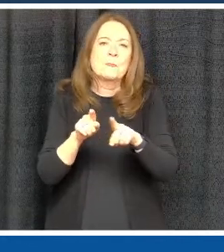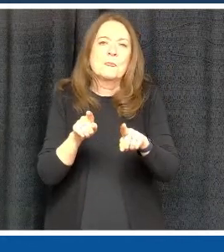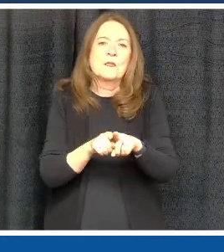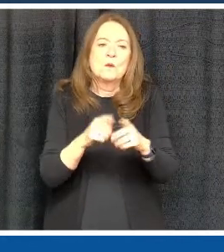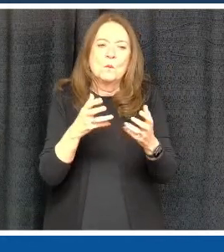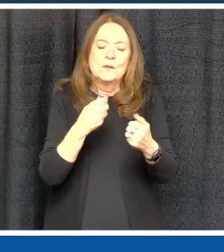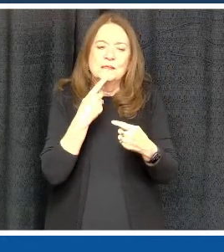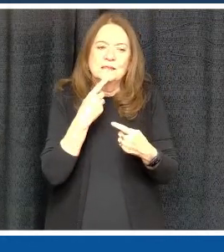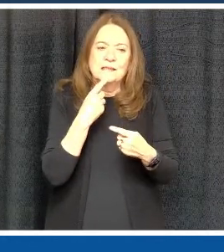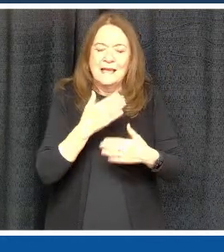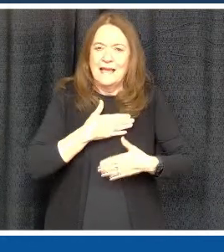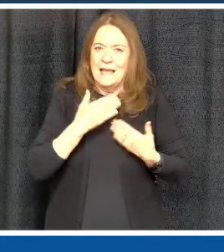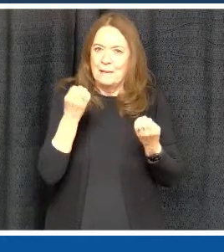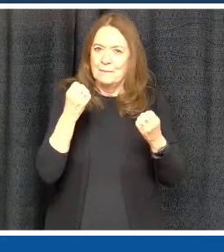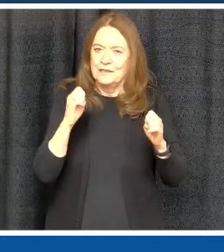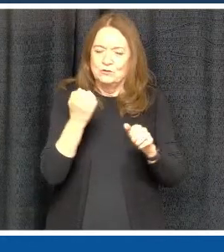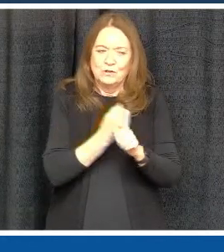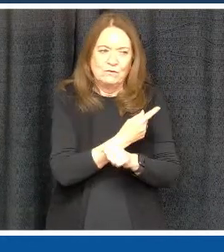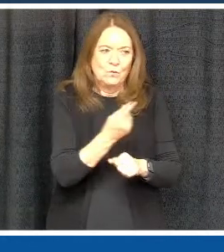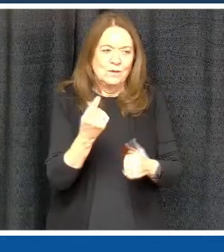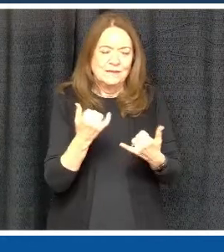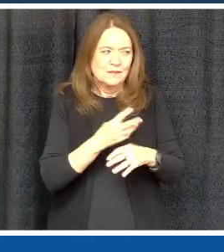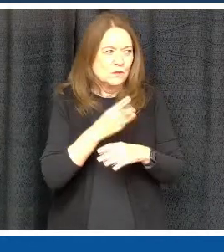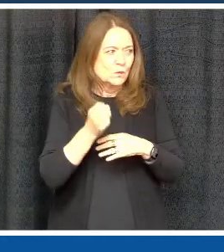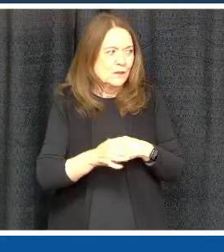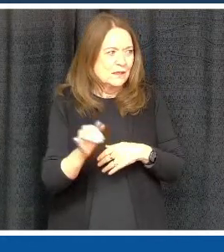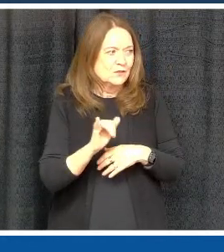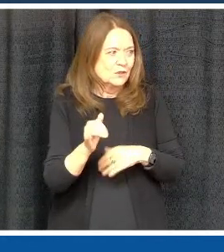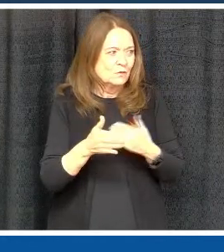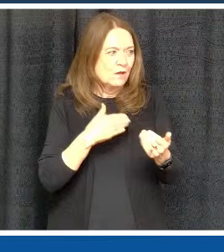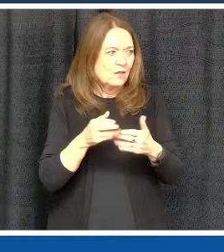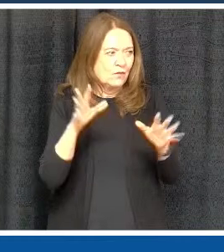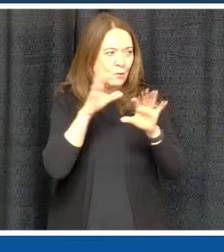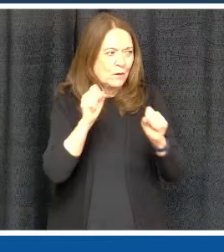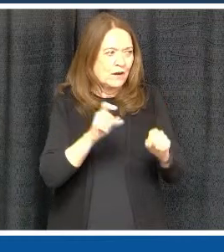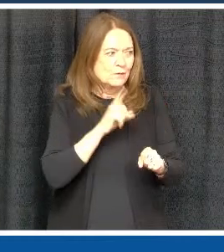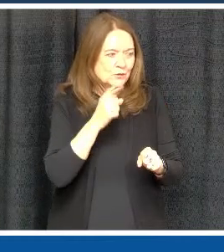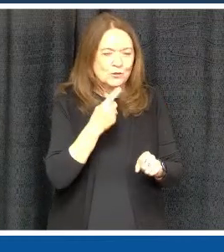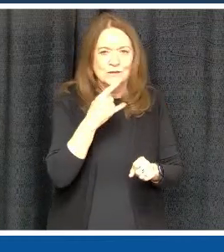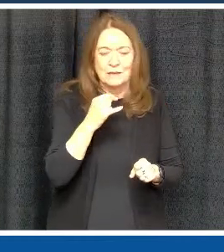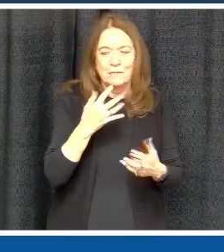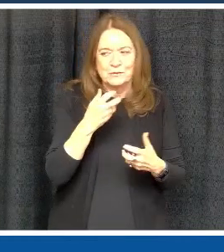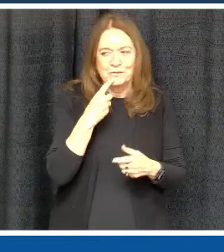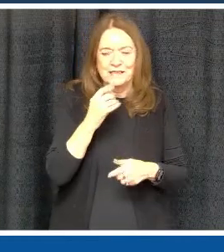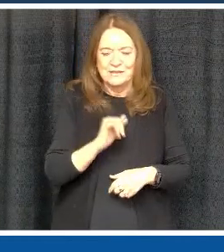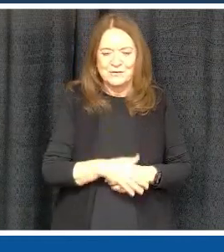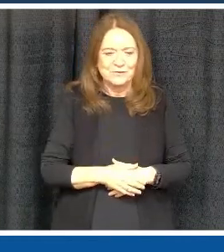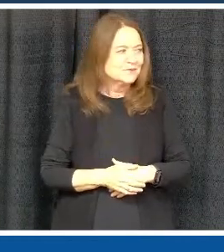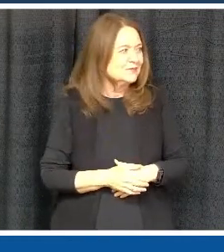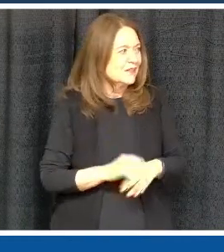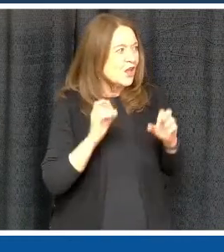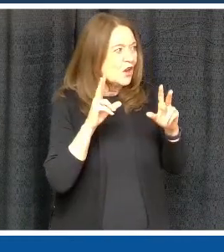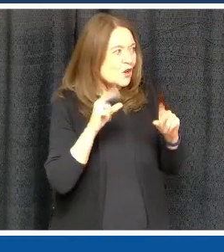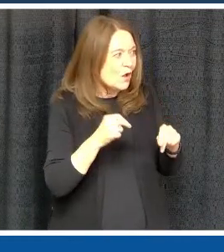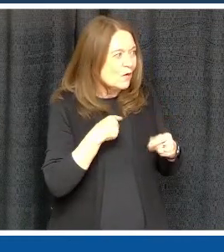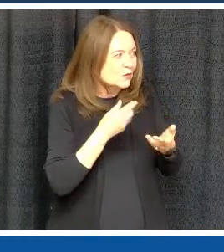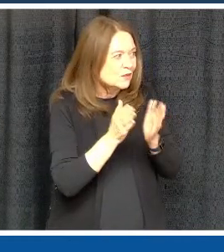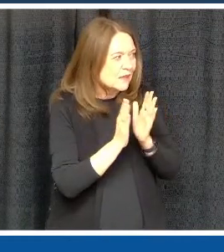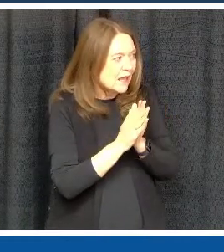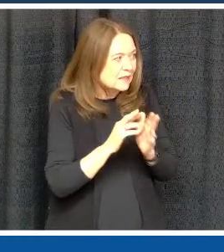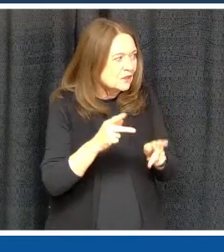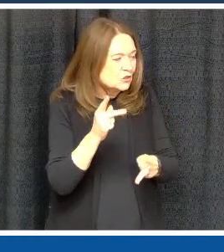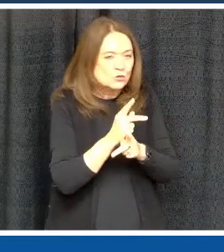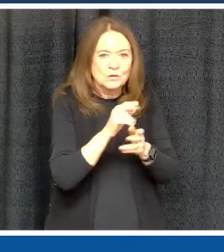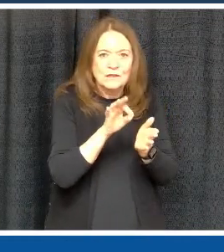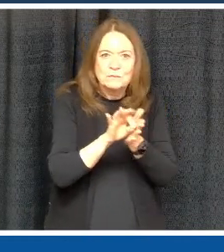to just say a happy Easter to everybody this weekend too, although Mayor, I'm sure you're saying something. I just wanted to say it briefly. No, I was just asking, did you keep